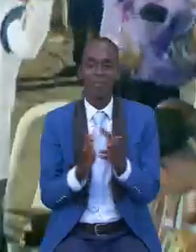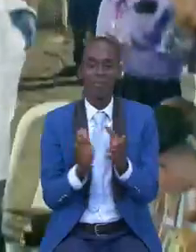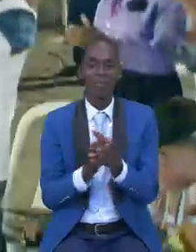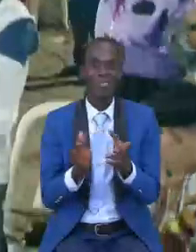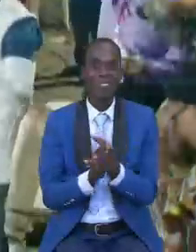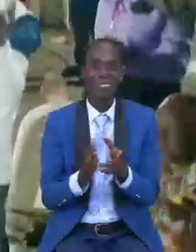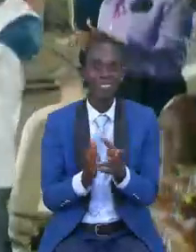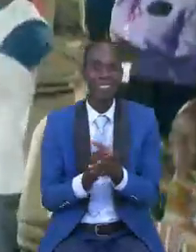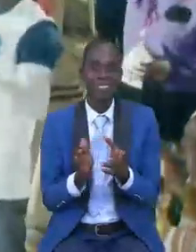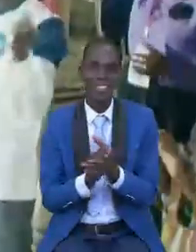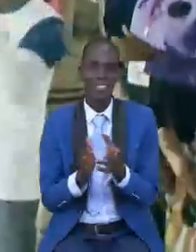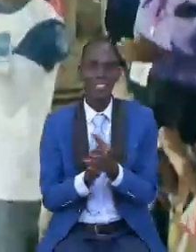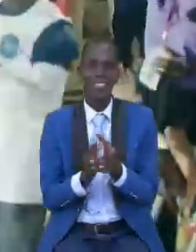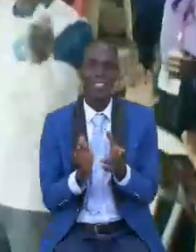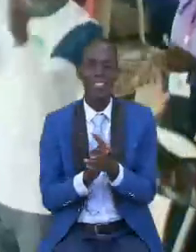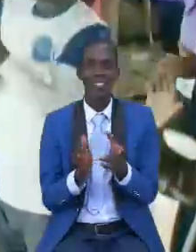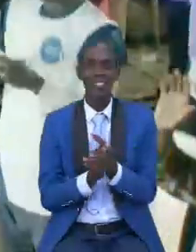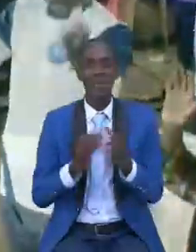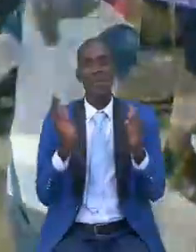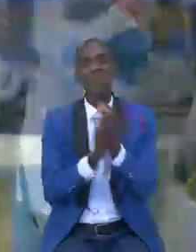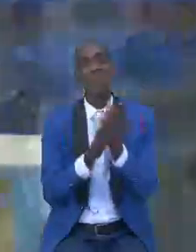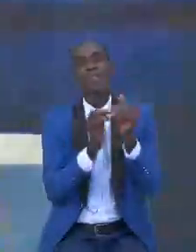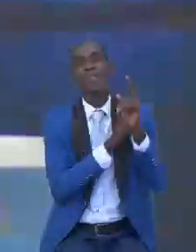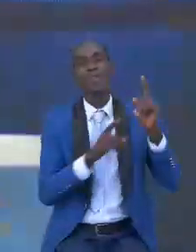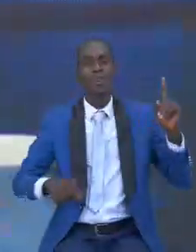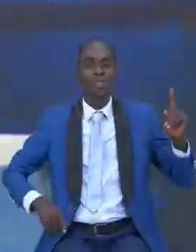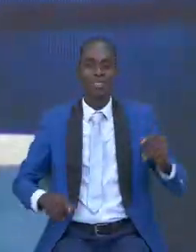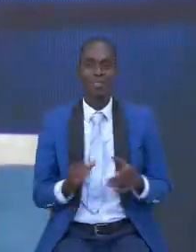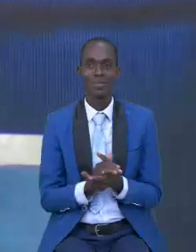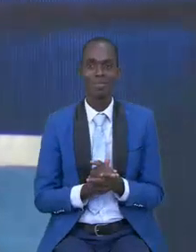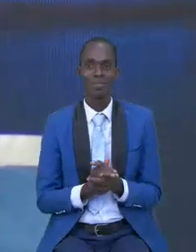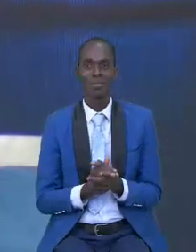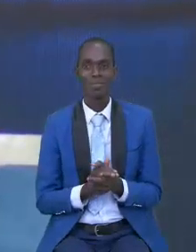sir. Thank you. Praise the Lord.